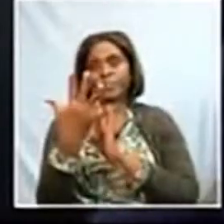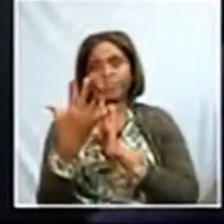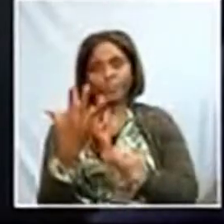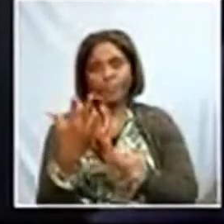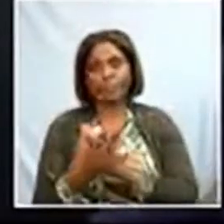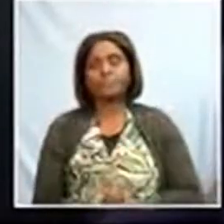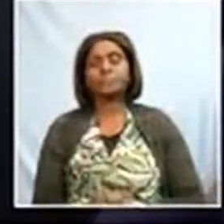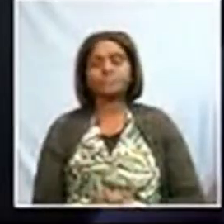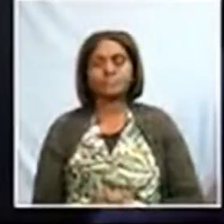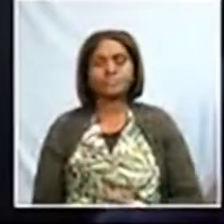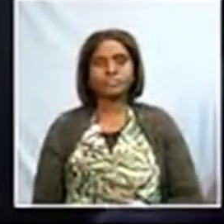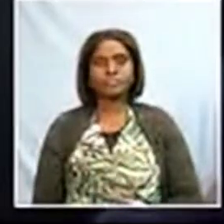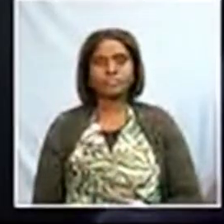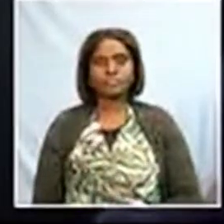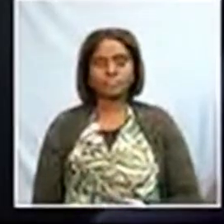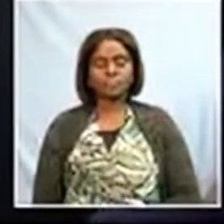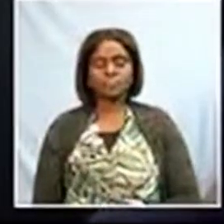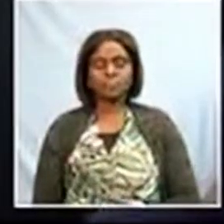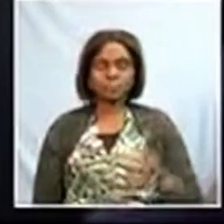3